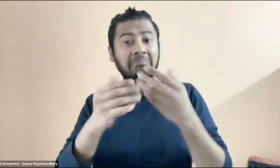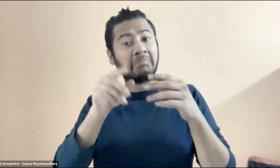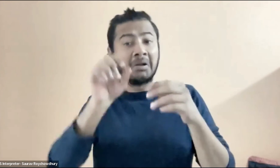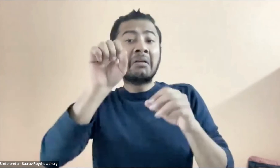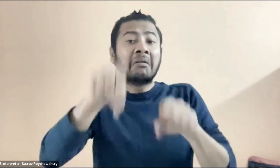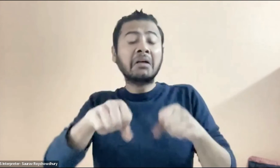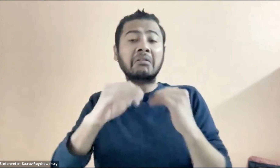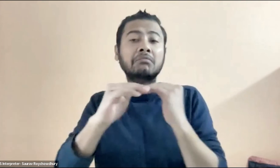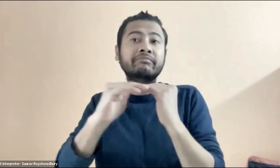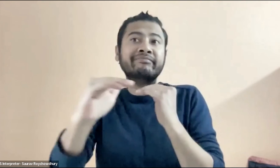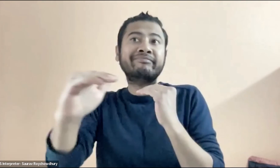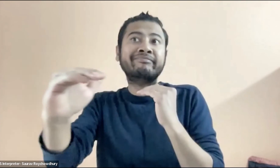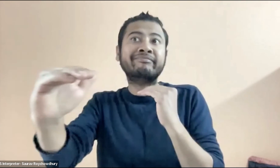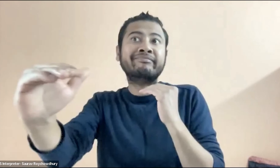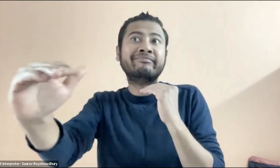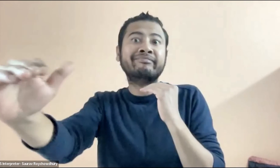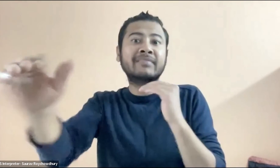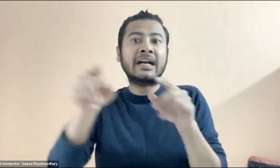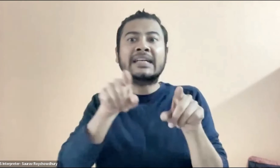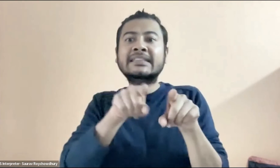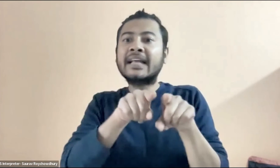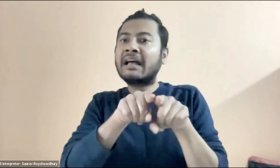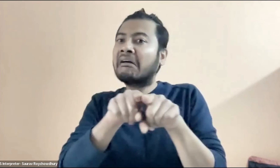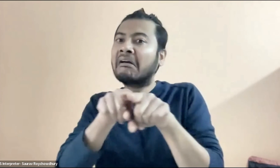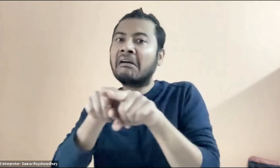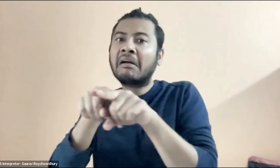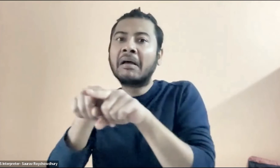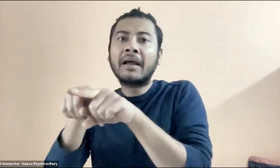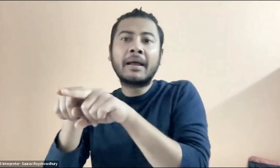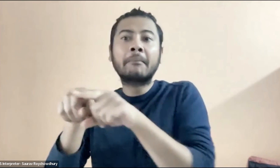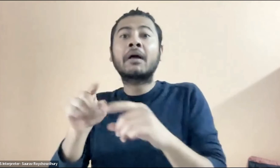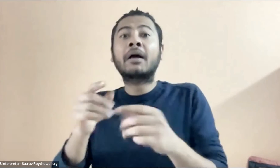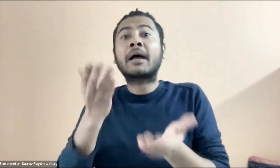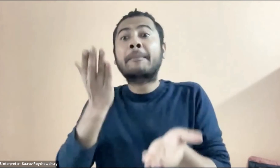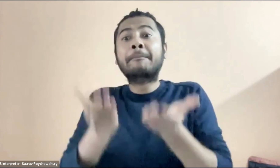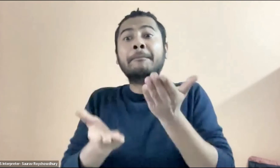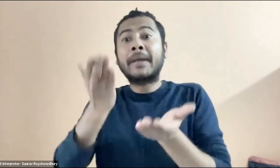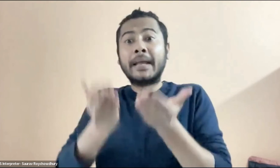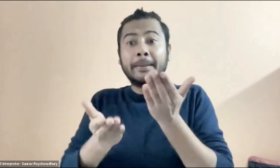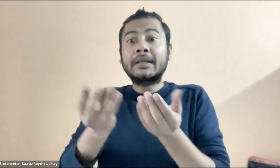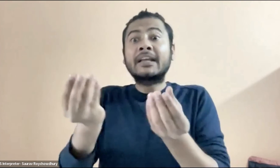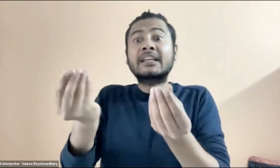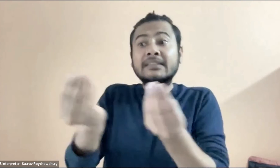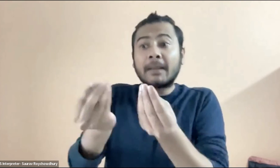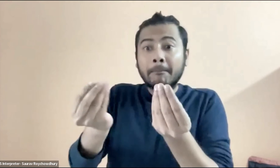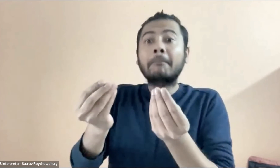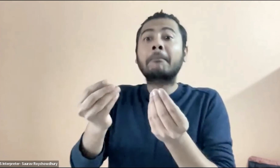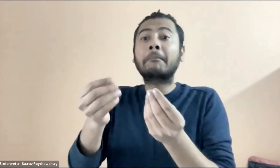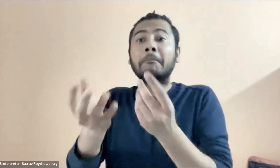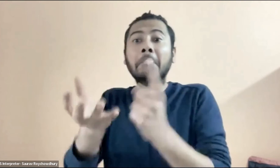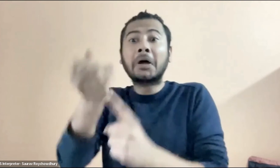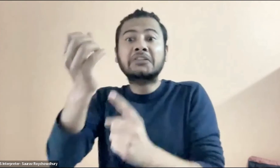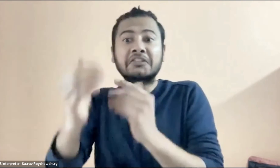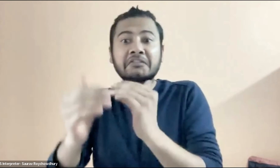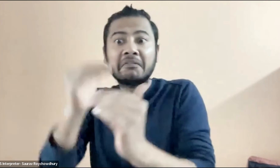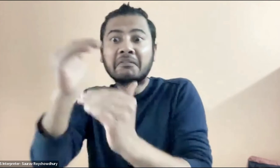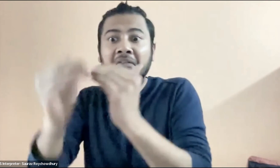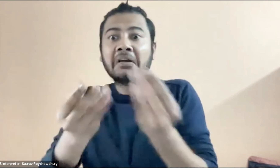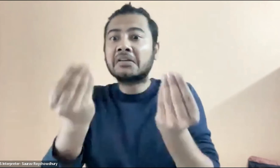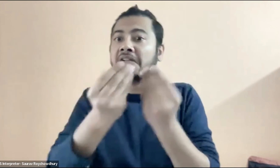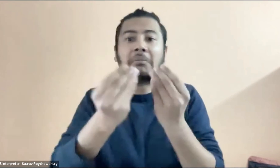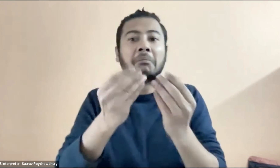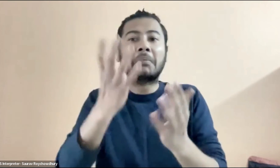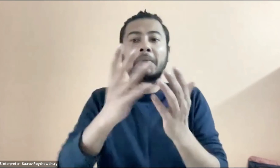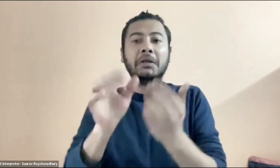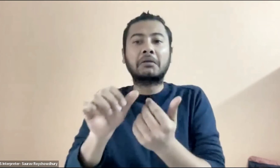the direction will move forward a little in some direction, and in some it will slip back. And we can keep sort